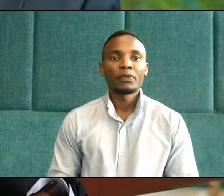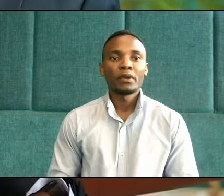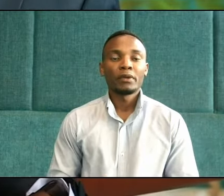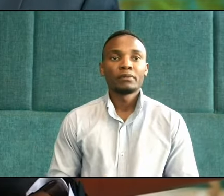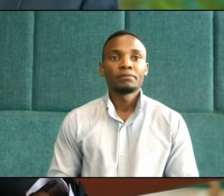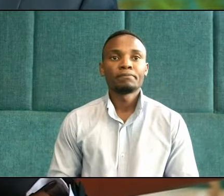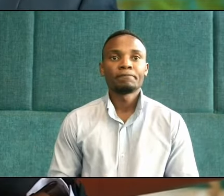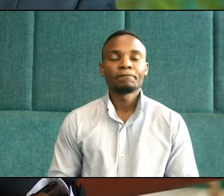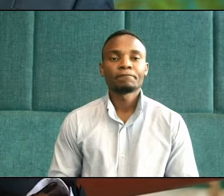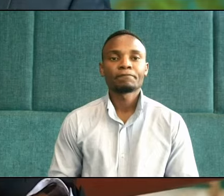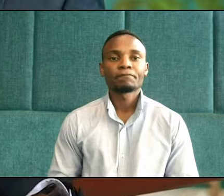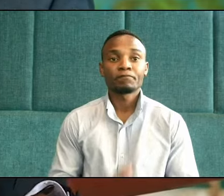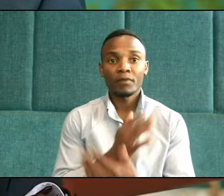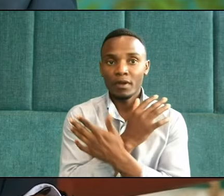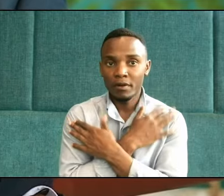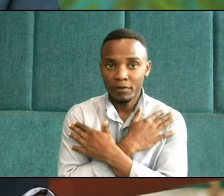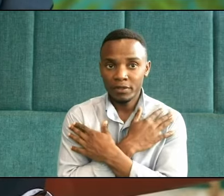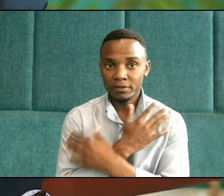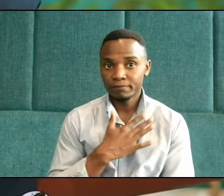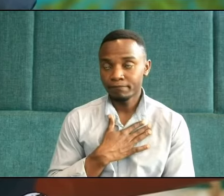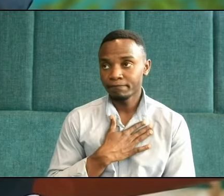Friends,